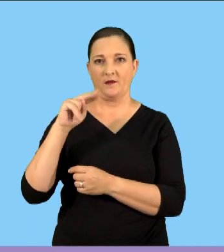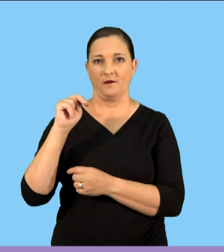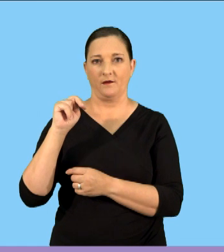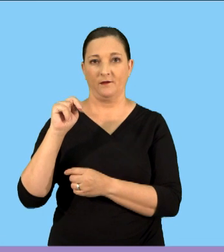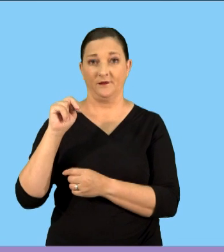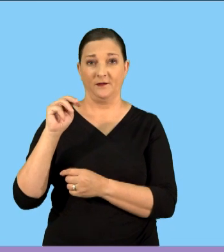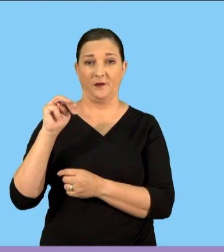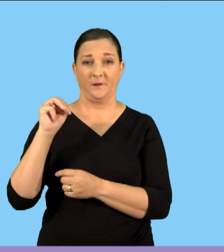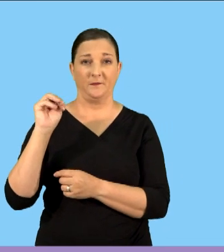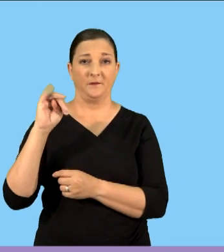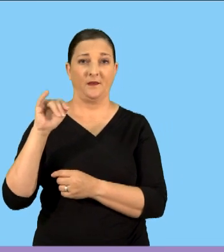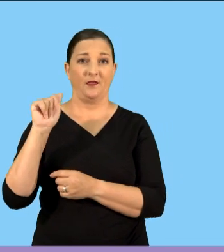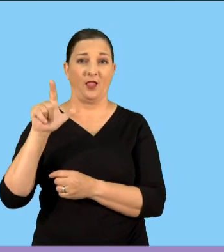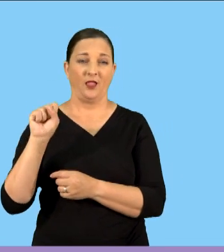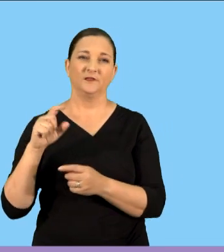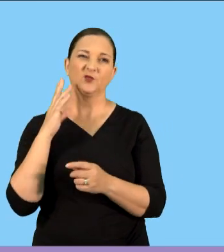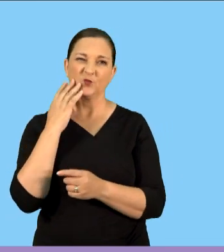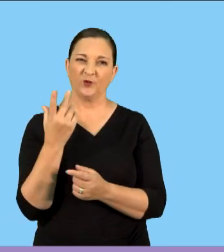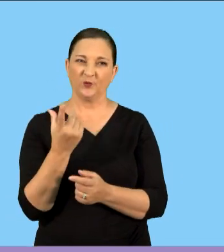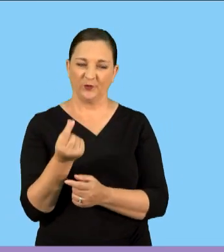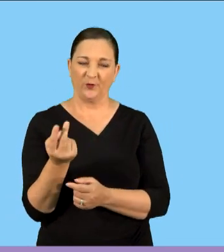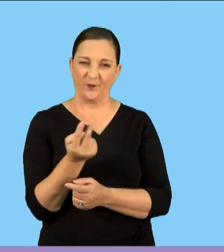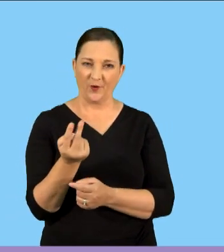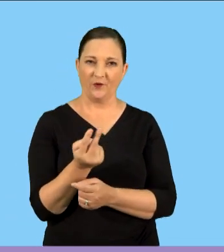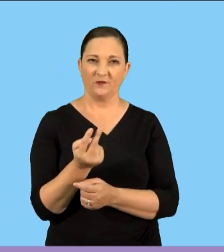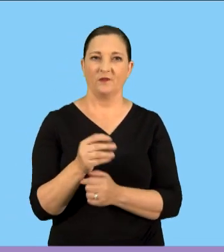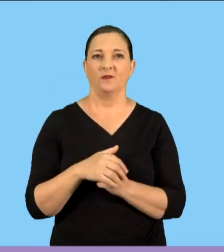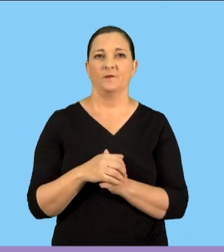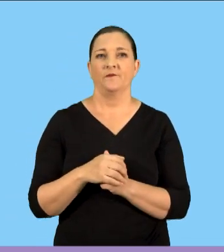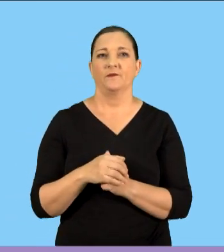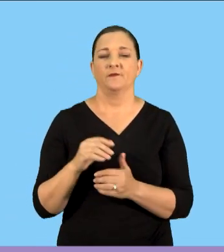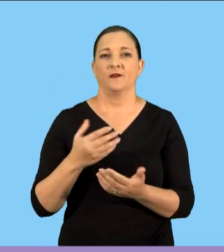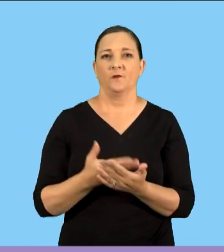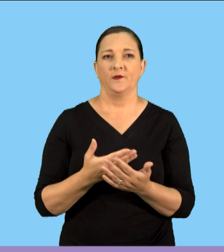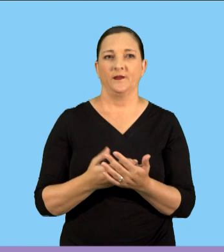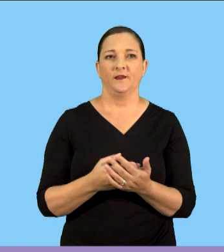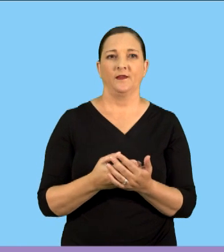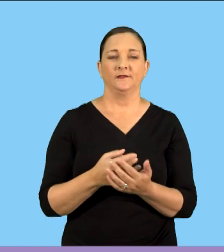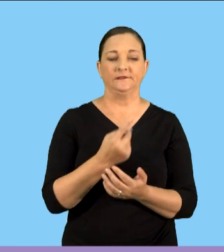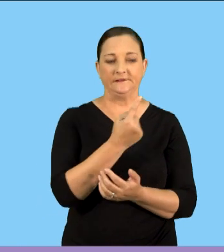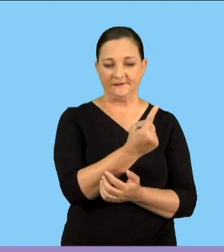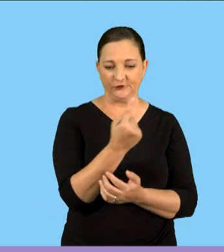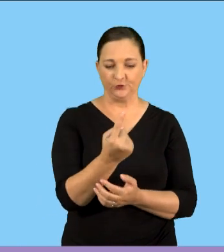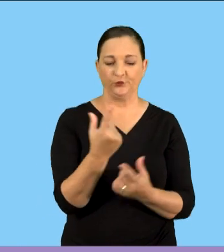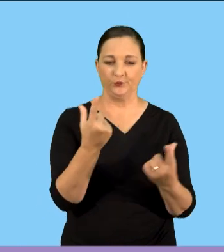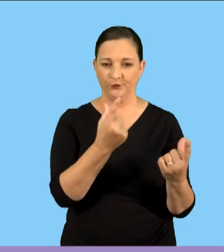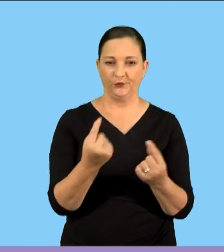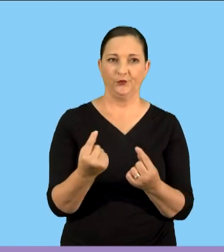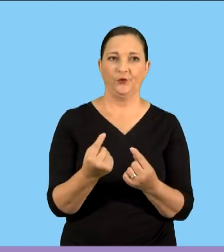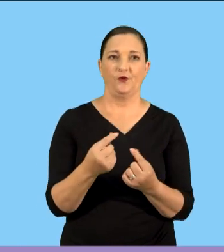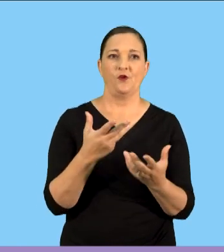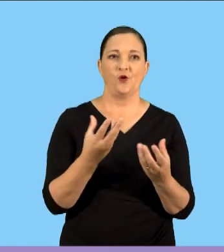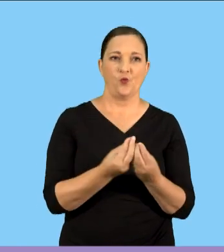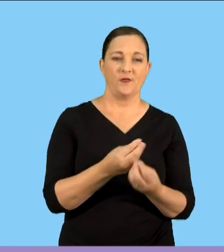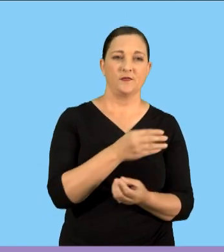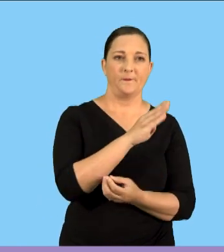So when we multiply a binomial or a trinomial with a non-constant monomial, we multiply each term of that